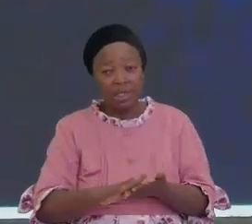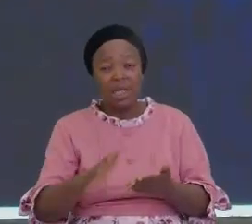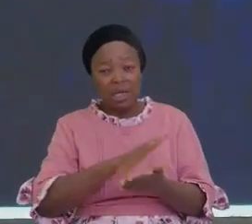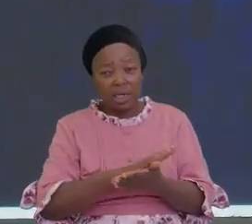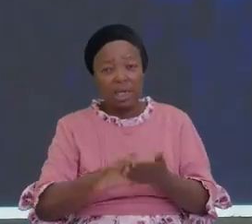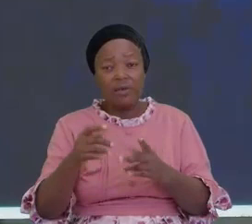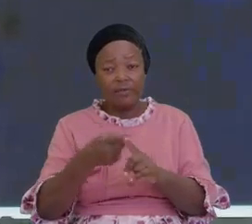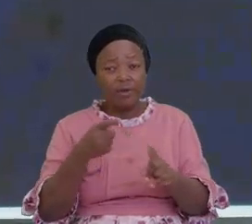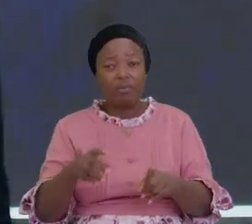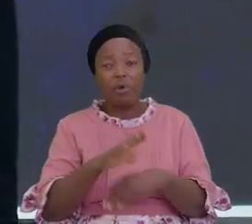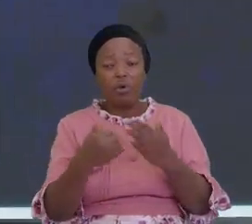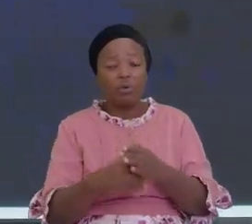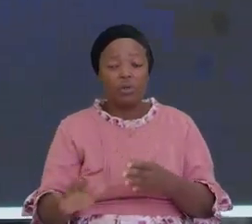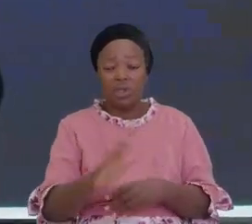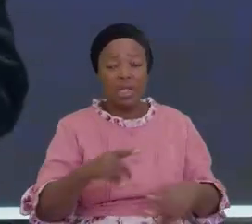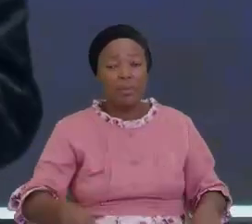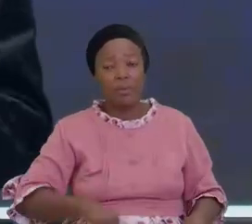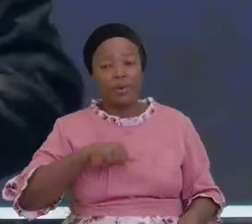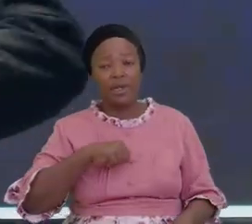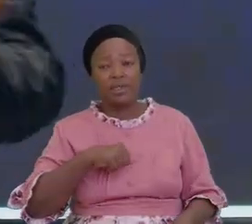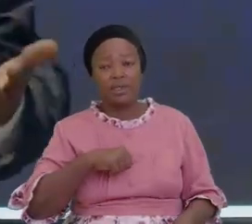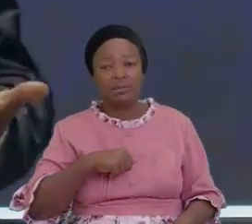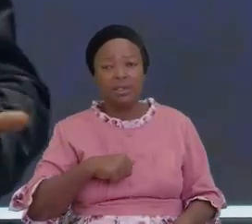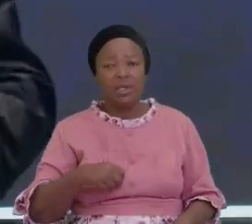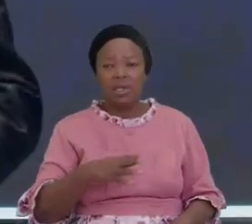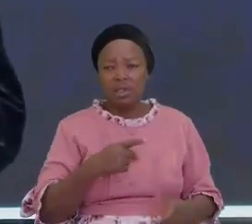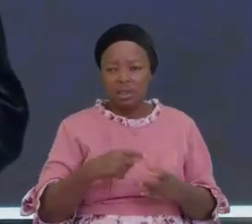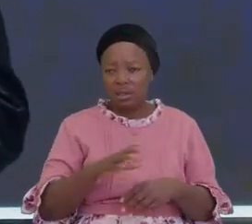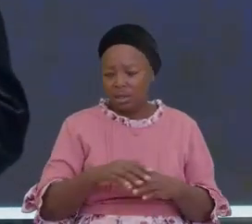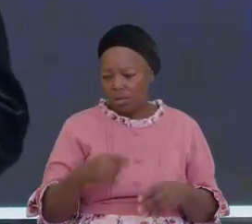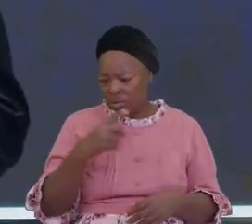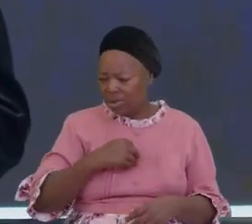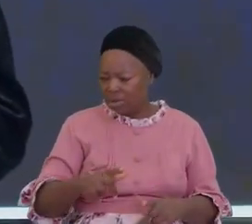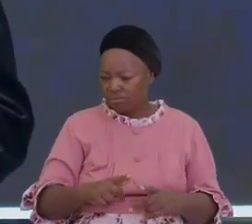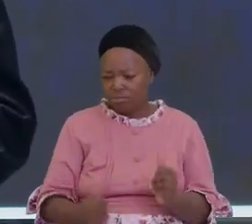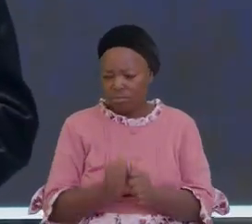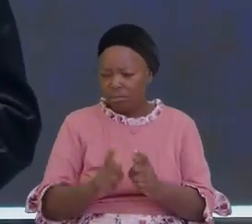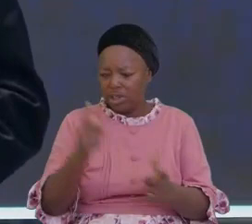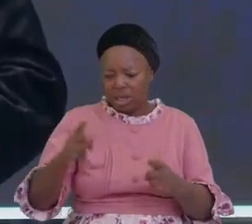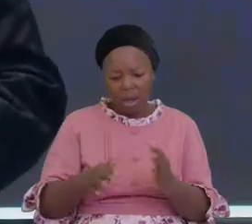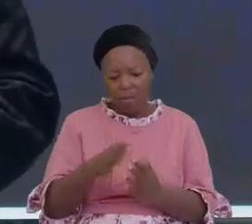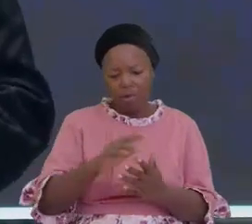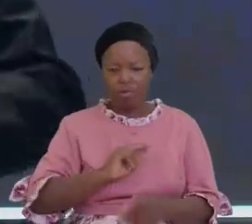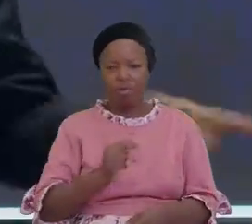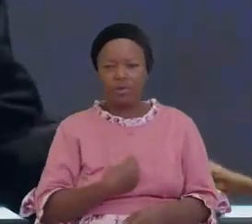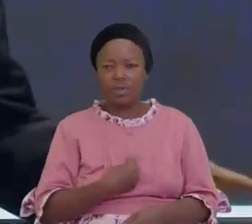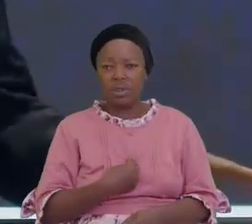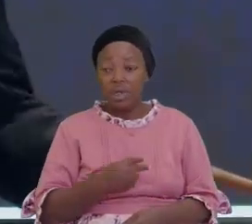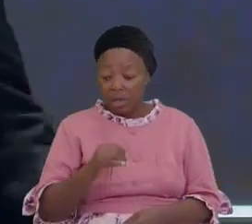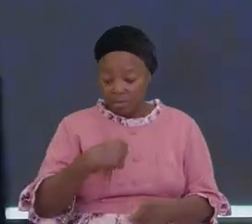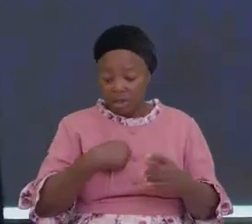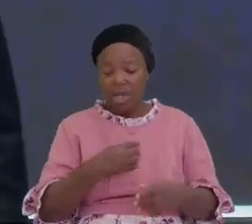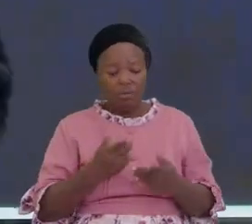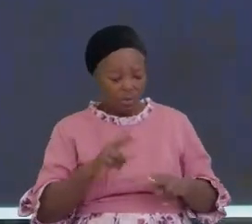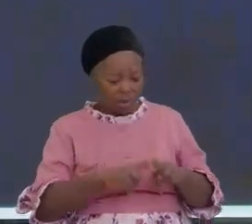their pride. You used to say, who is the greatest among us? I want to sit on this side, I want to